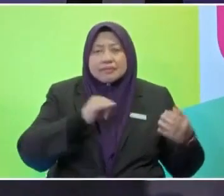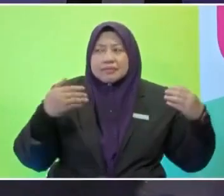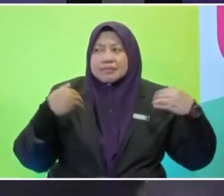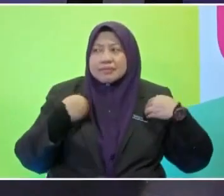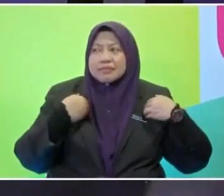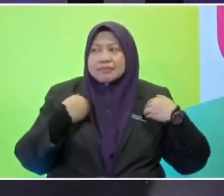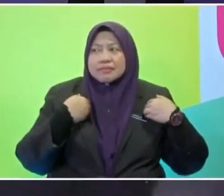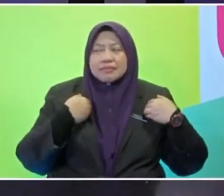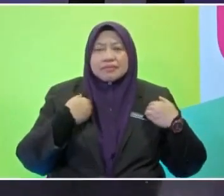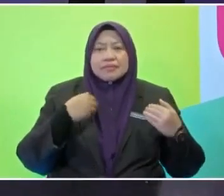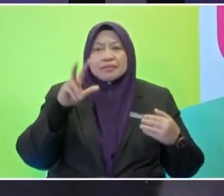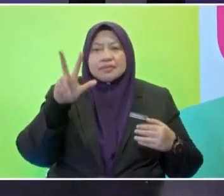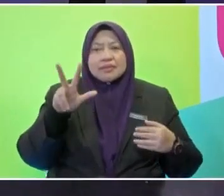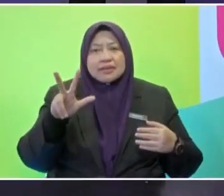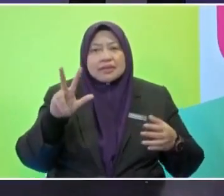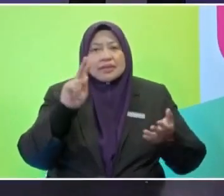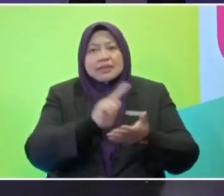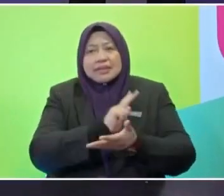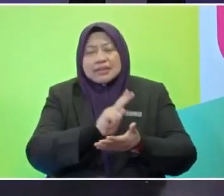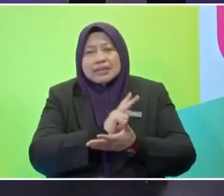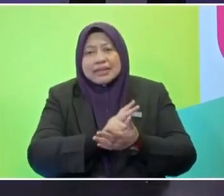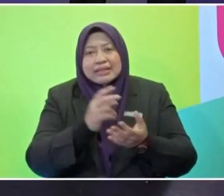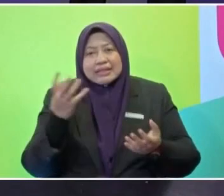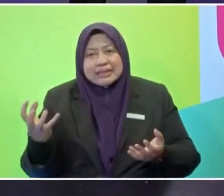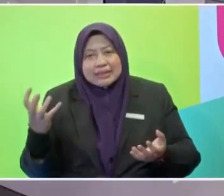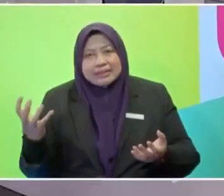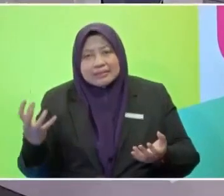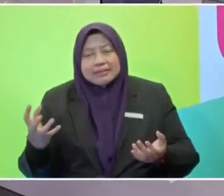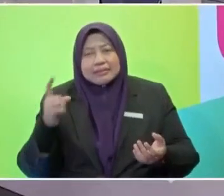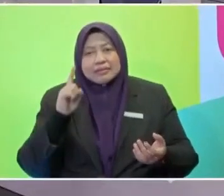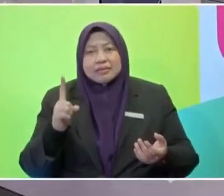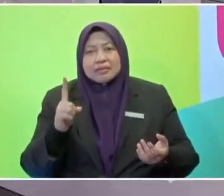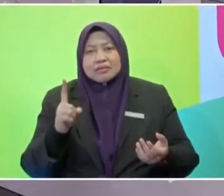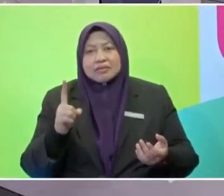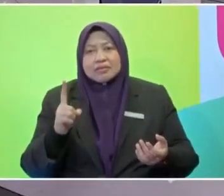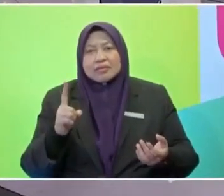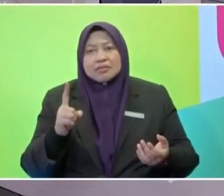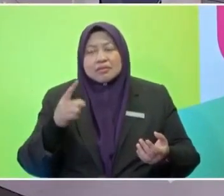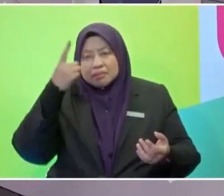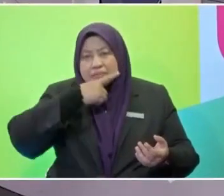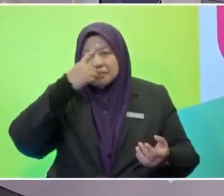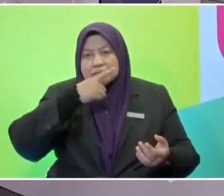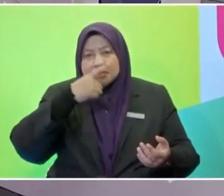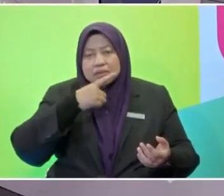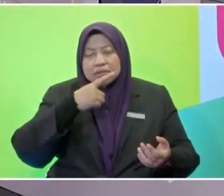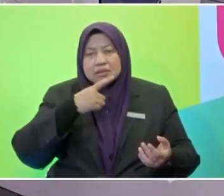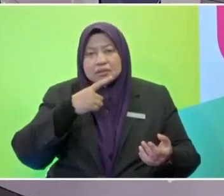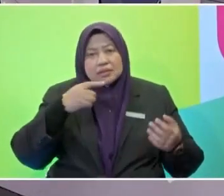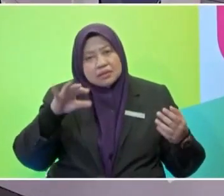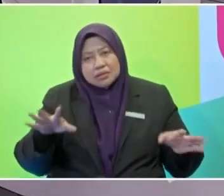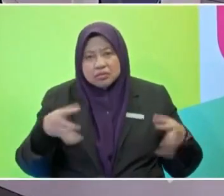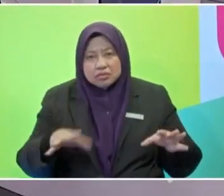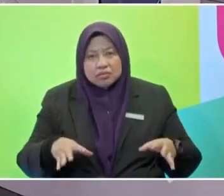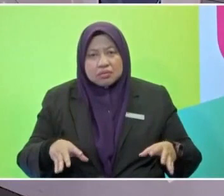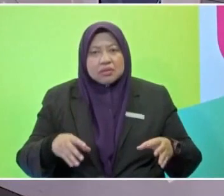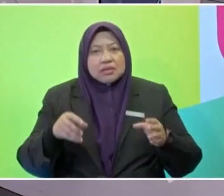three Manila cards. Okay, the first Manila card here, the first one in front, I've already cut a